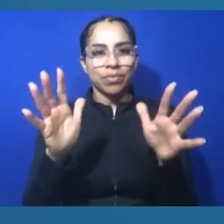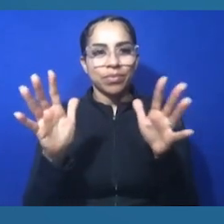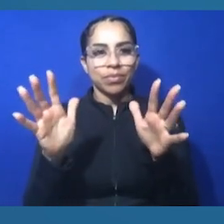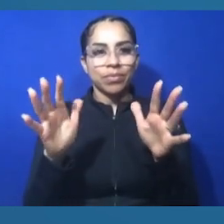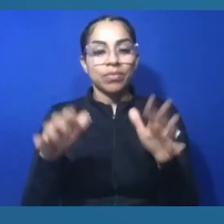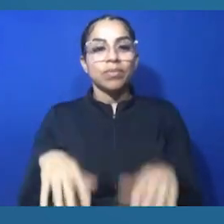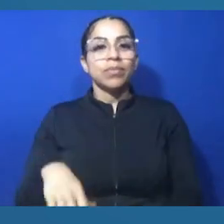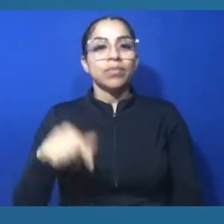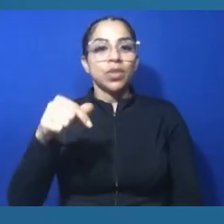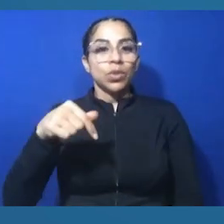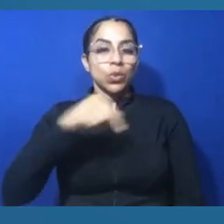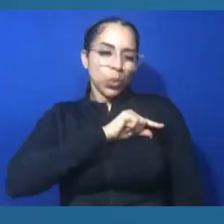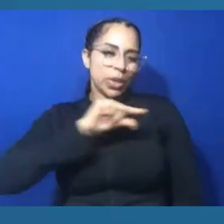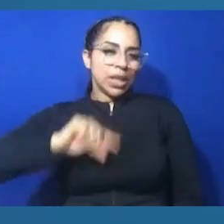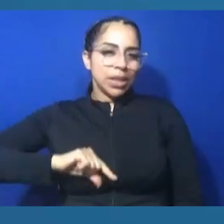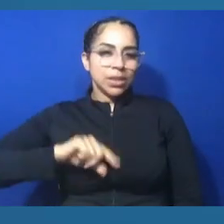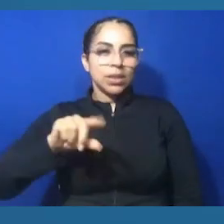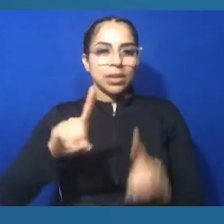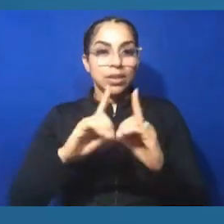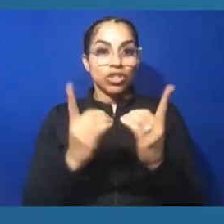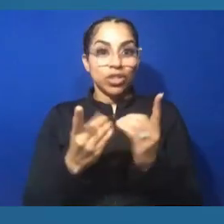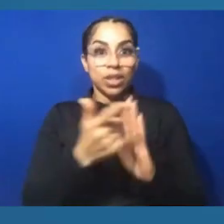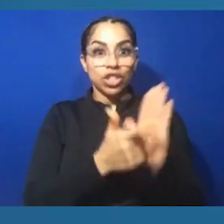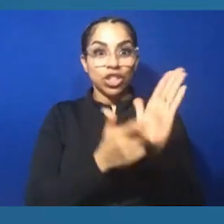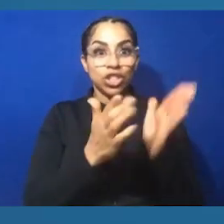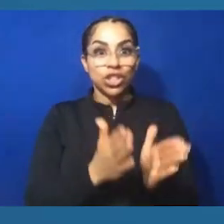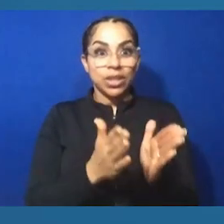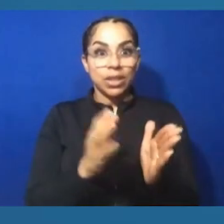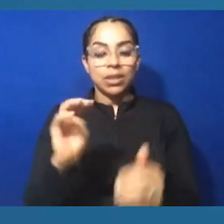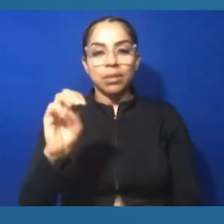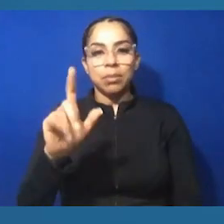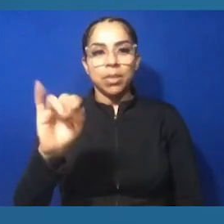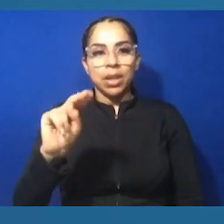Queens District Attorney Melinda Katz.